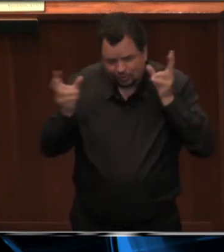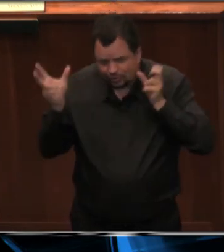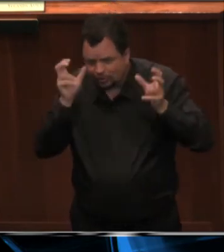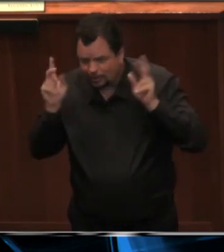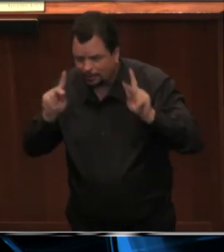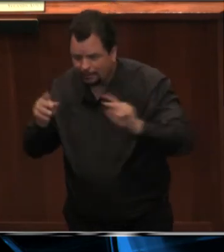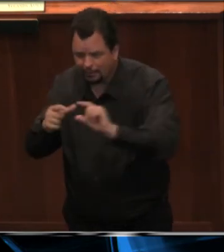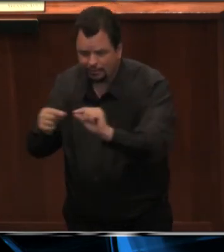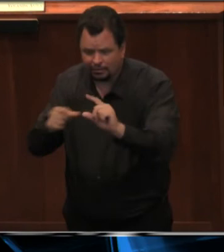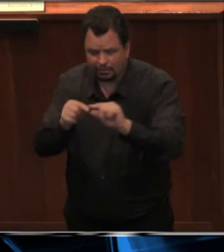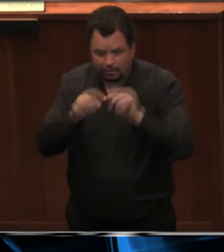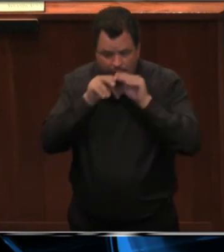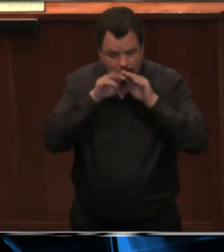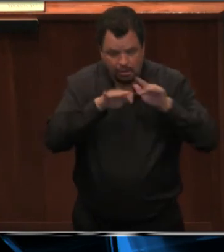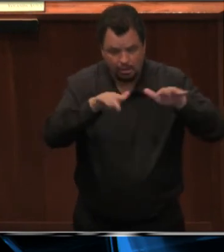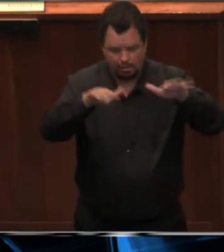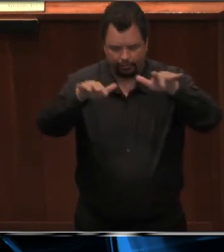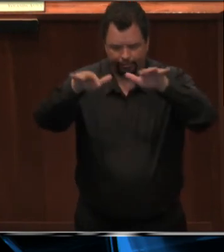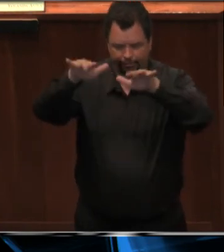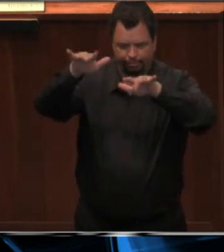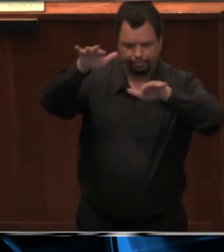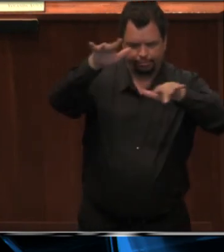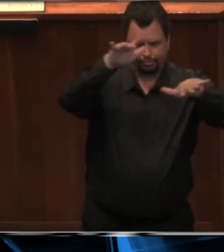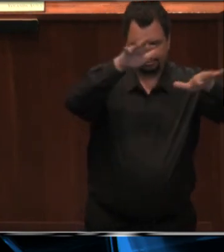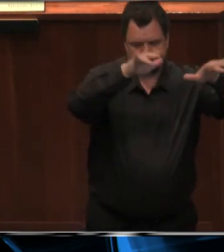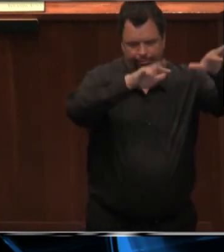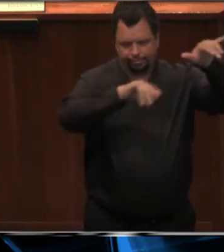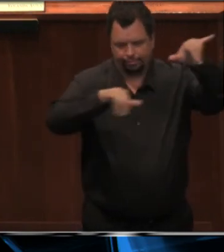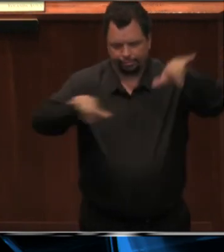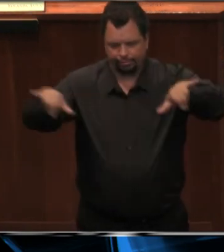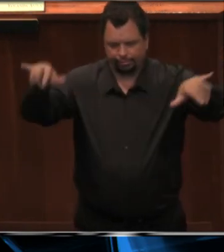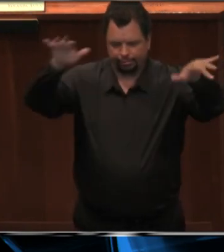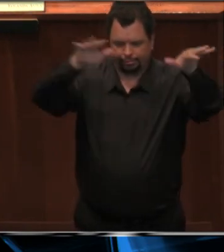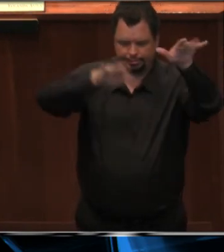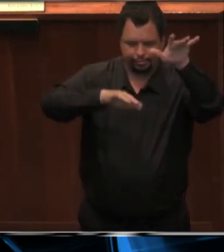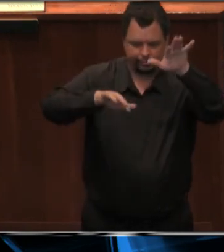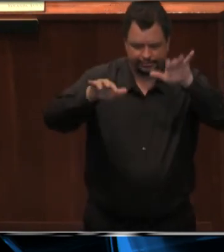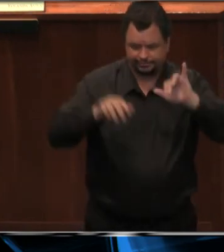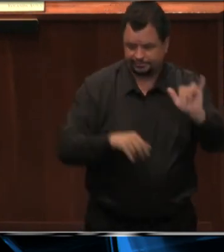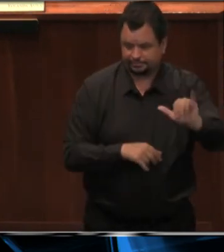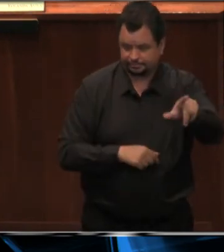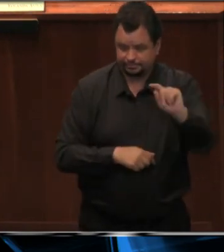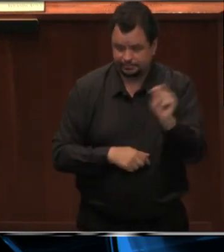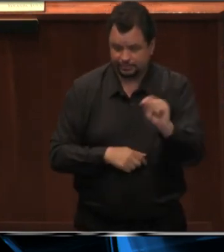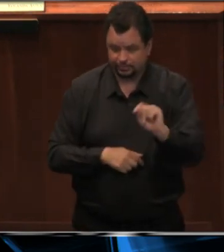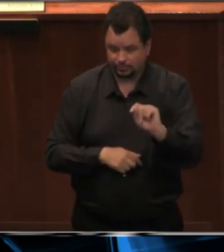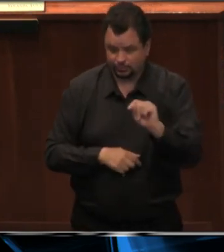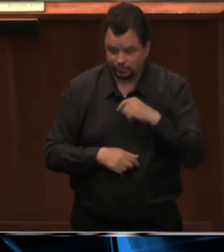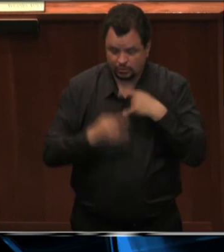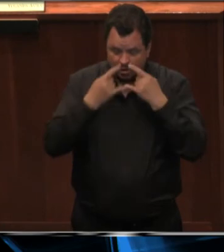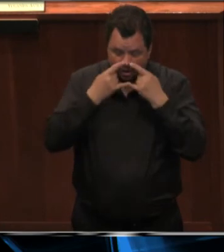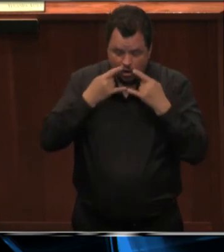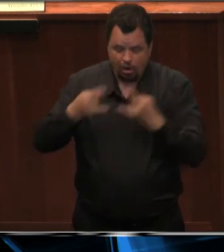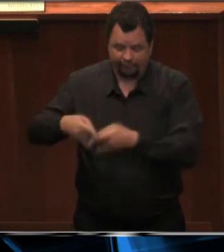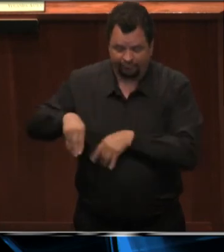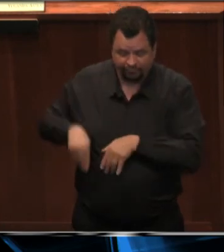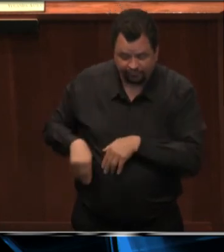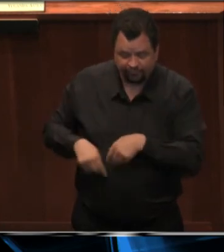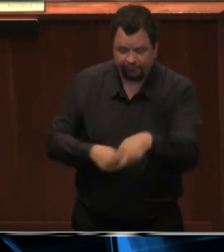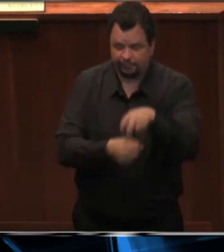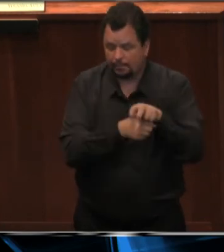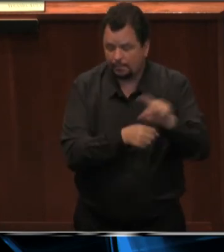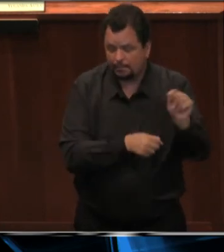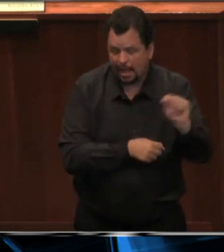the last 20 minutes and maybe they took their mask off, I feel unsafe. I feel very unsafe for the children when they go to the restroom, because